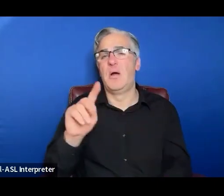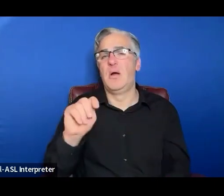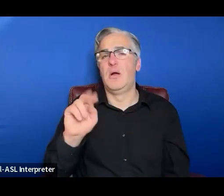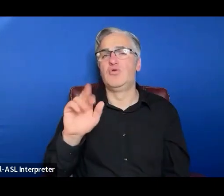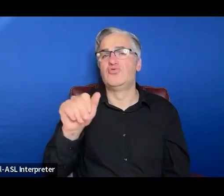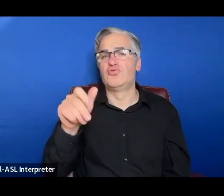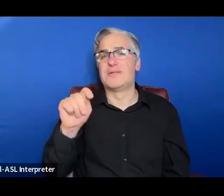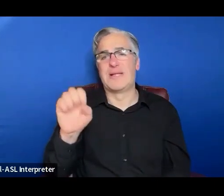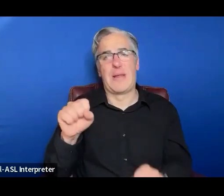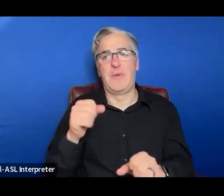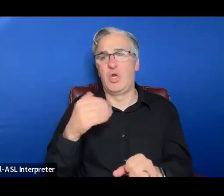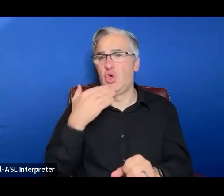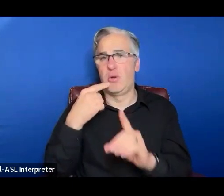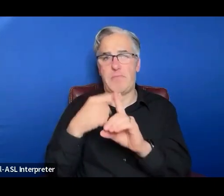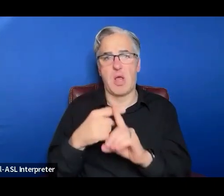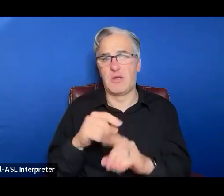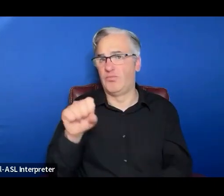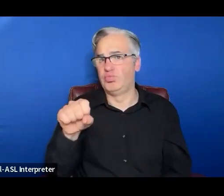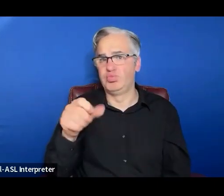good. I'm not